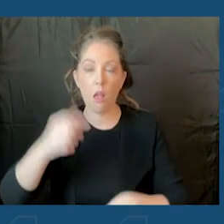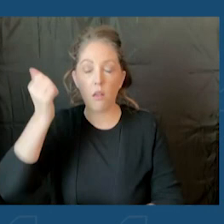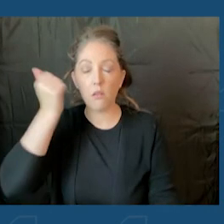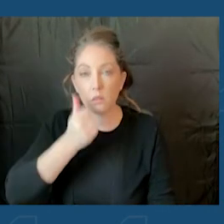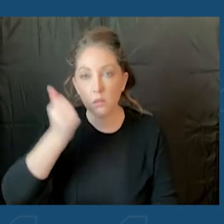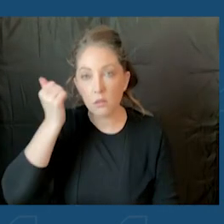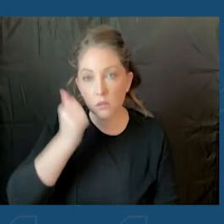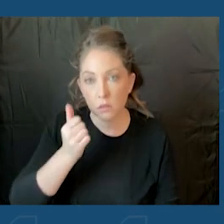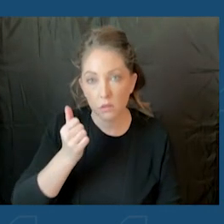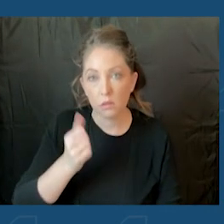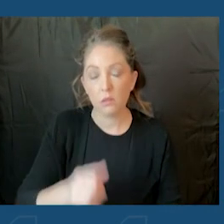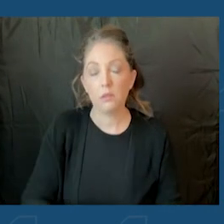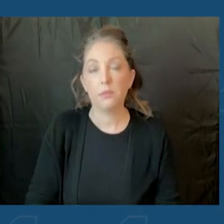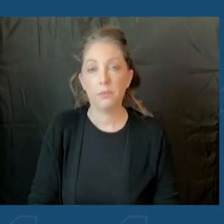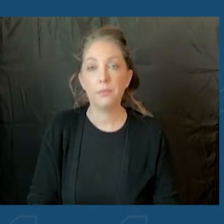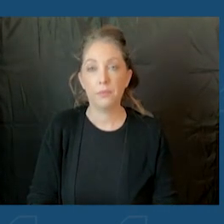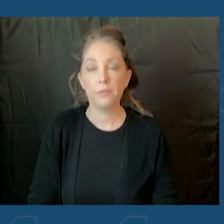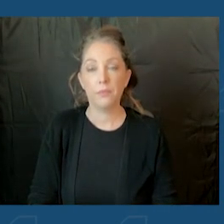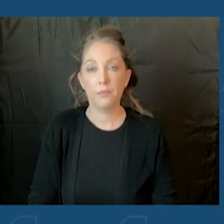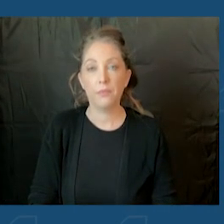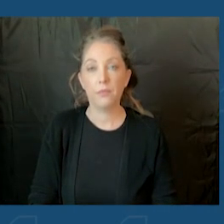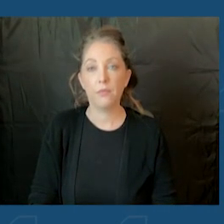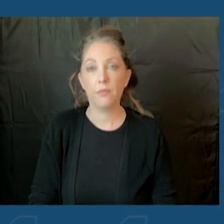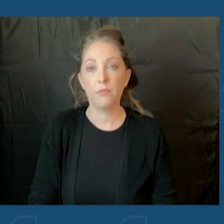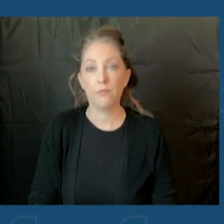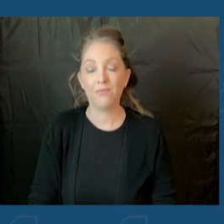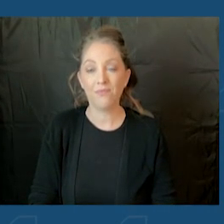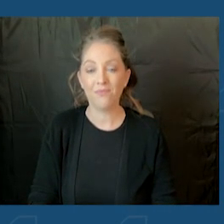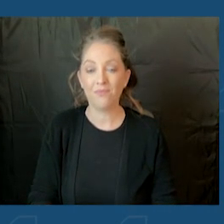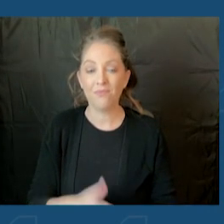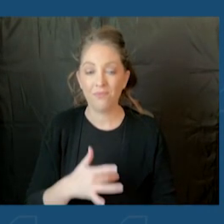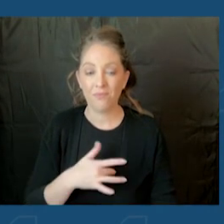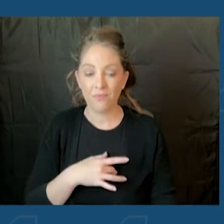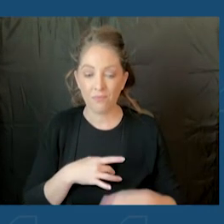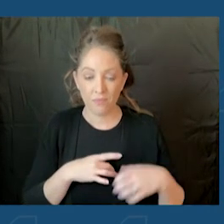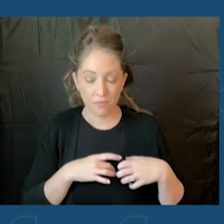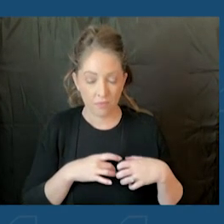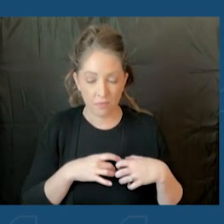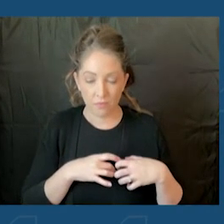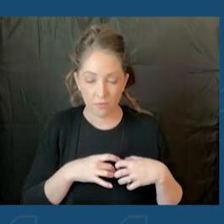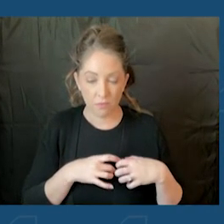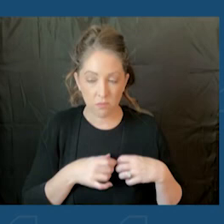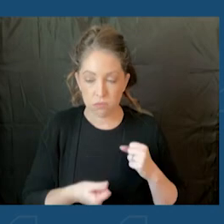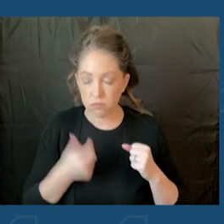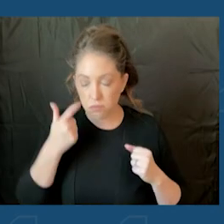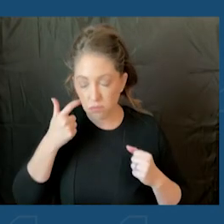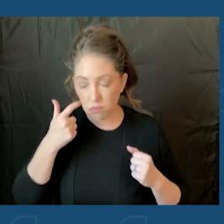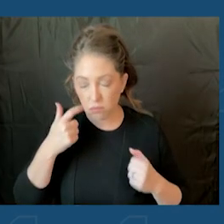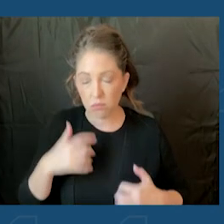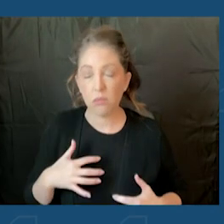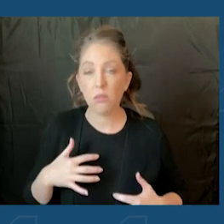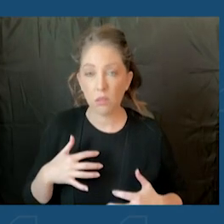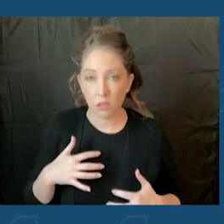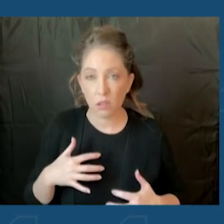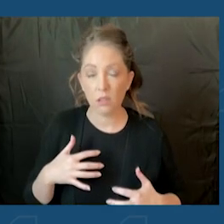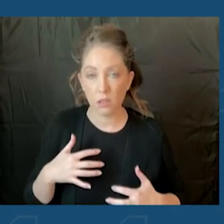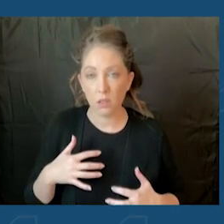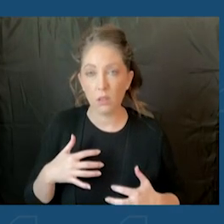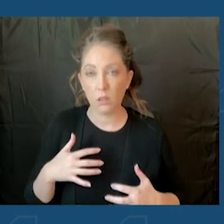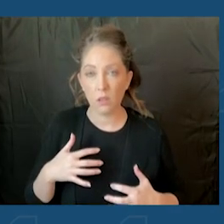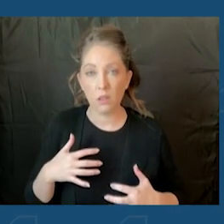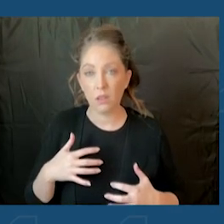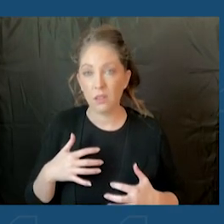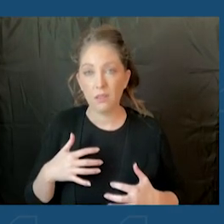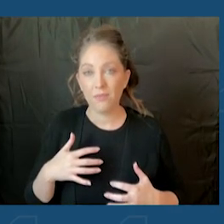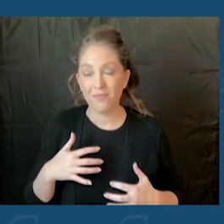And the level of despair, I think, for all of us in this notion that seemingly there's nothing